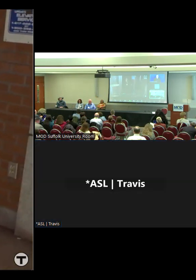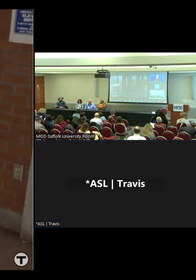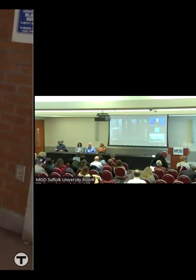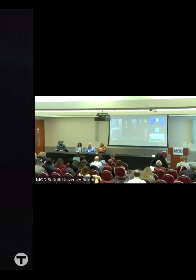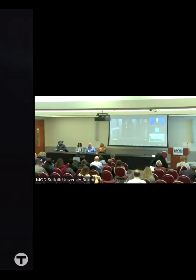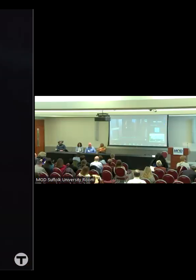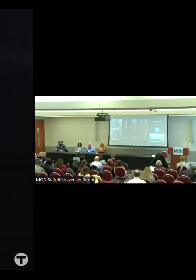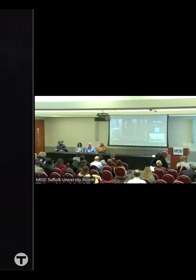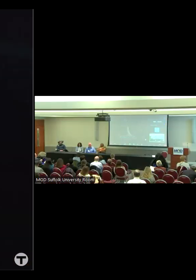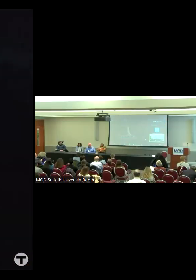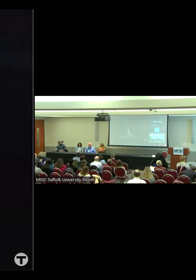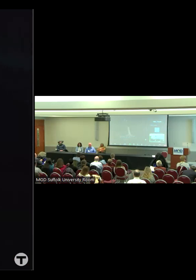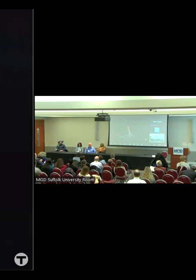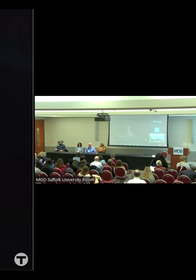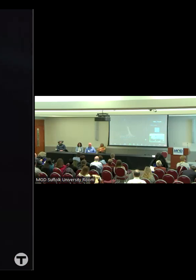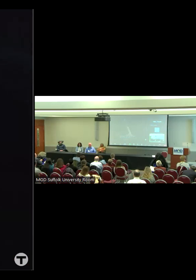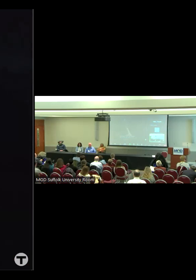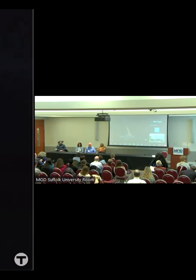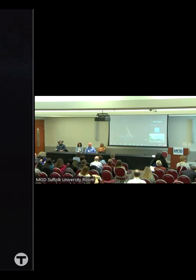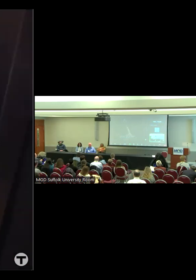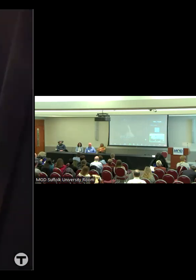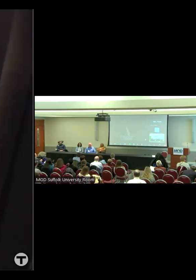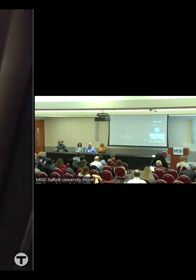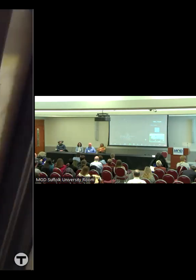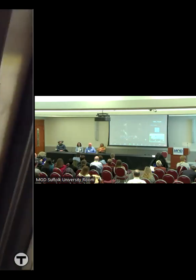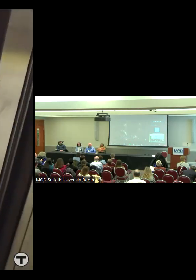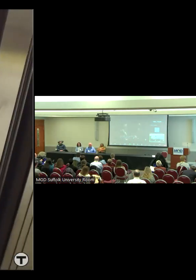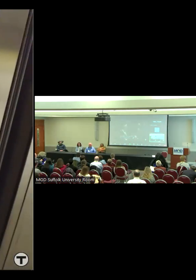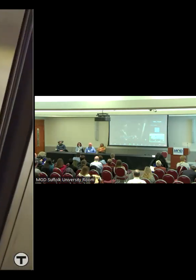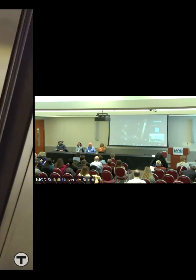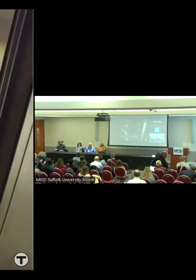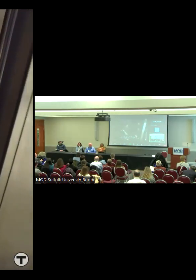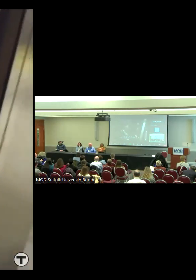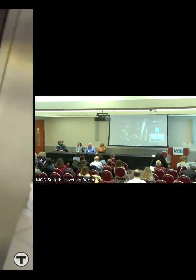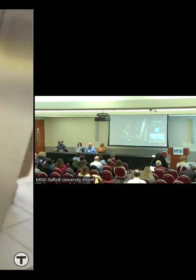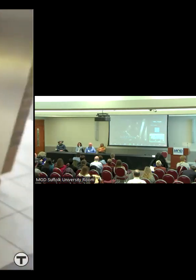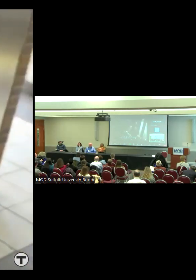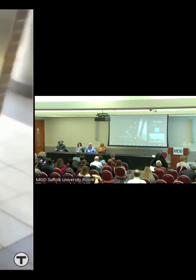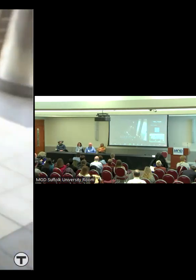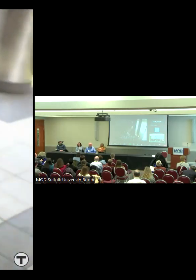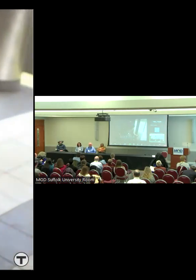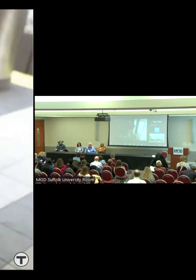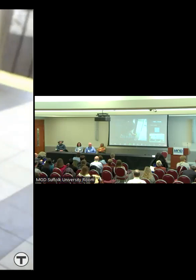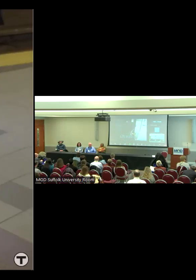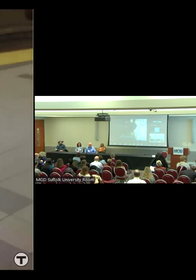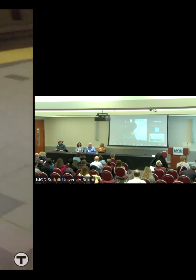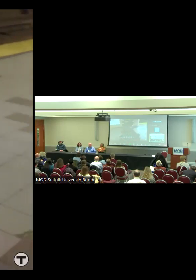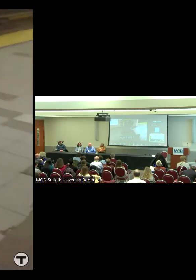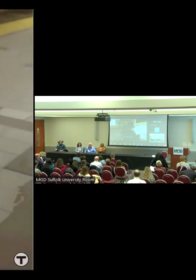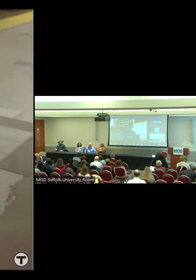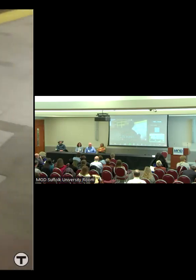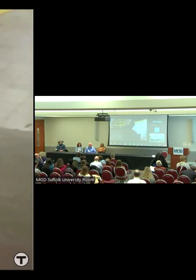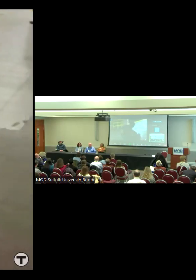elevators are working. Stations are somewhat more accessible. We have developed an